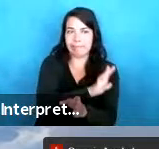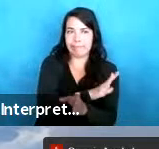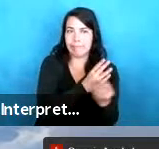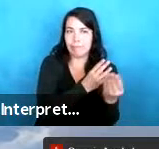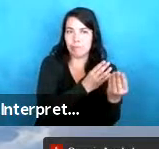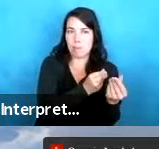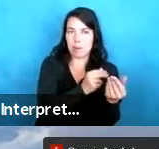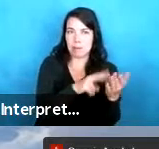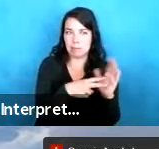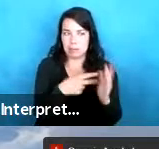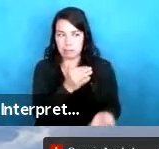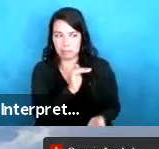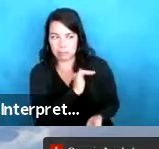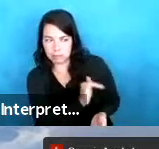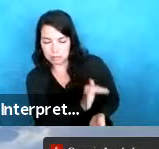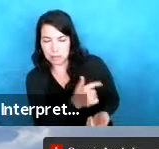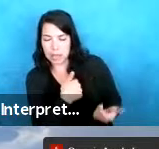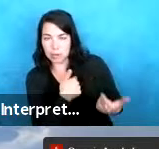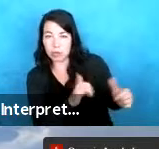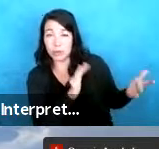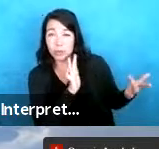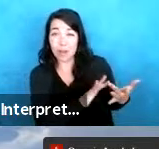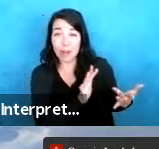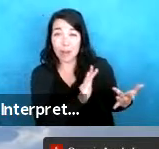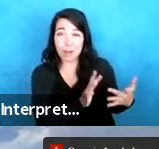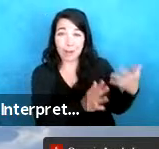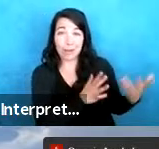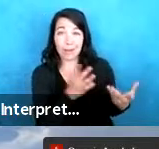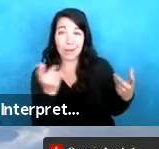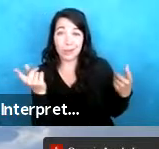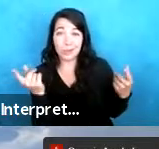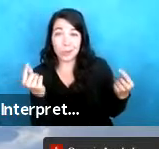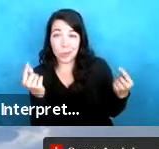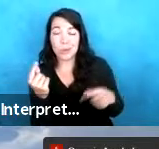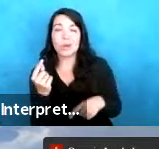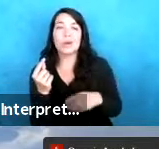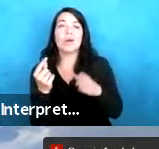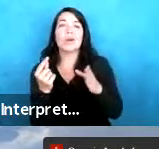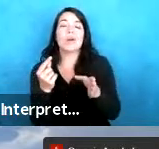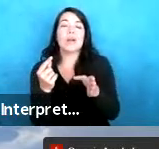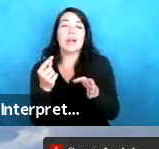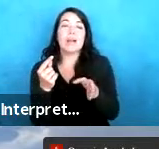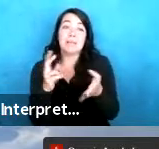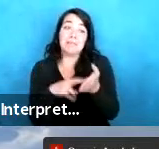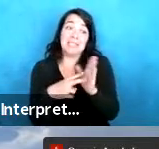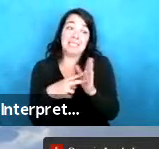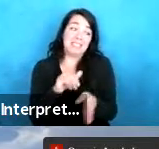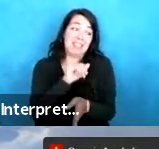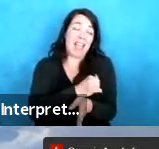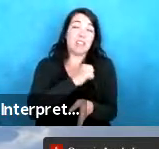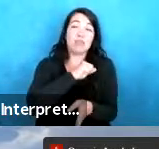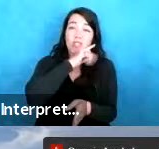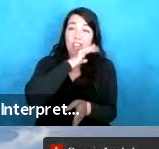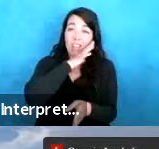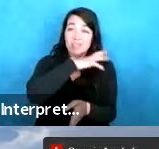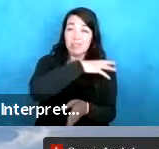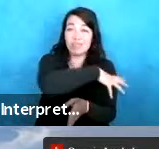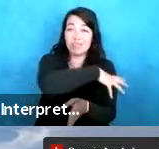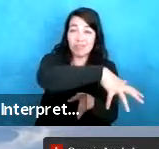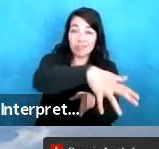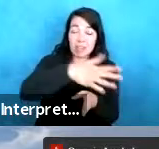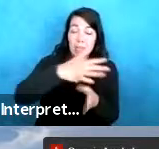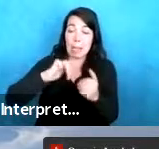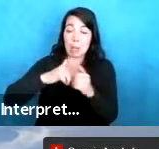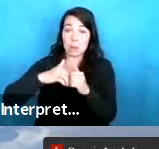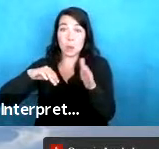this. The most obvious recourse, of course, is to access this debris through Mr. Martinez's property. But if we can go back